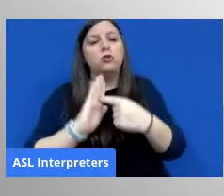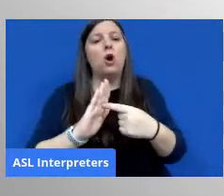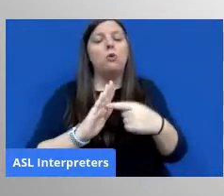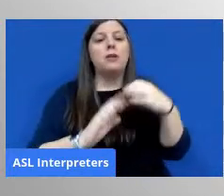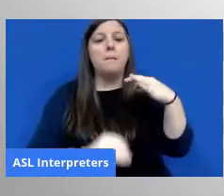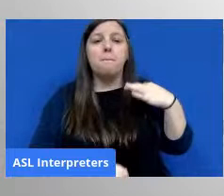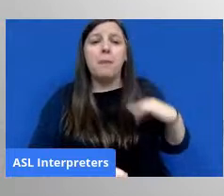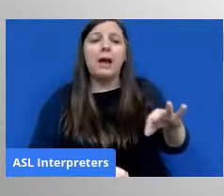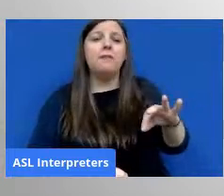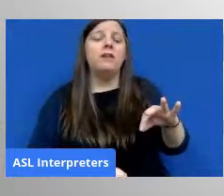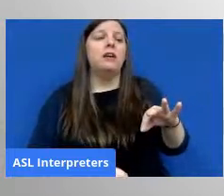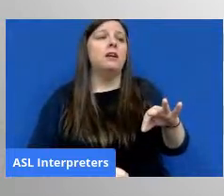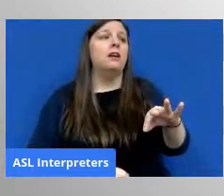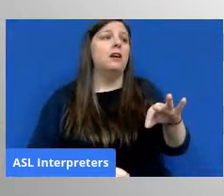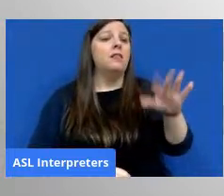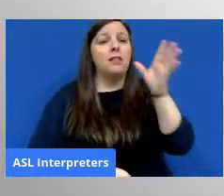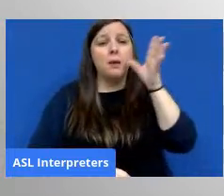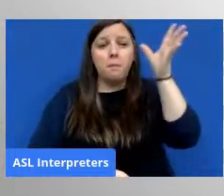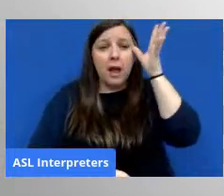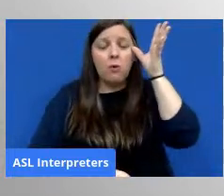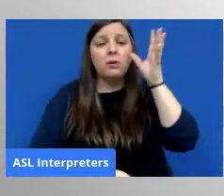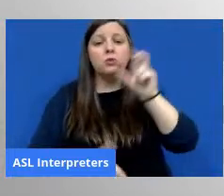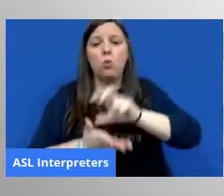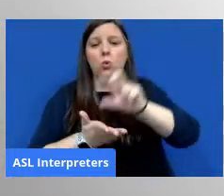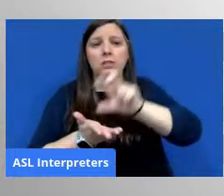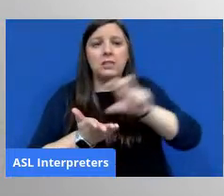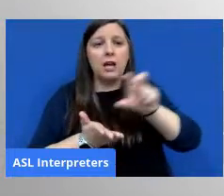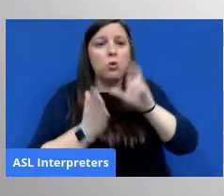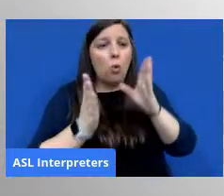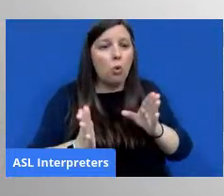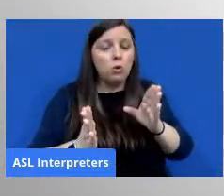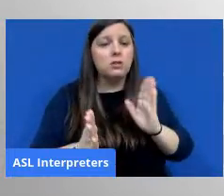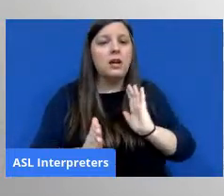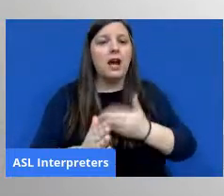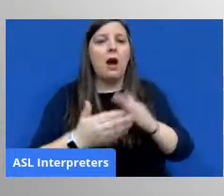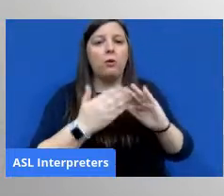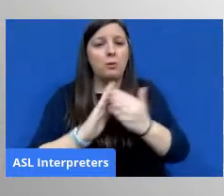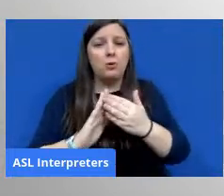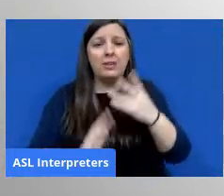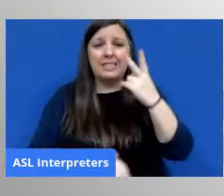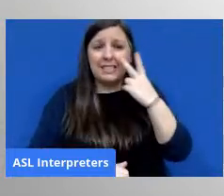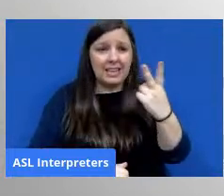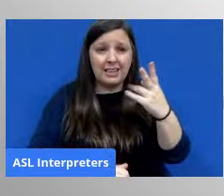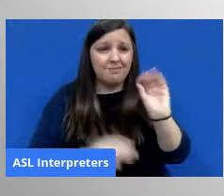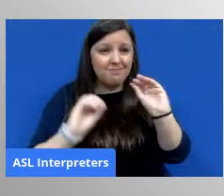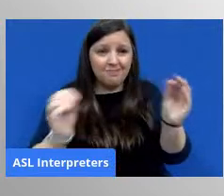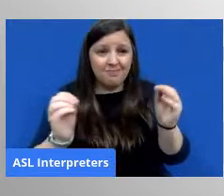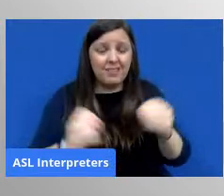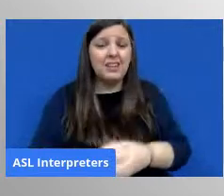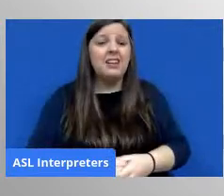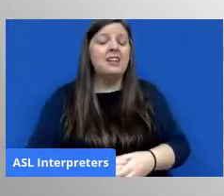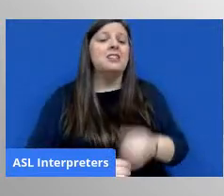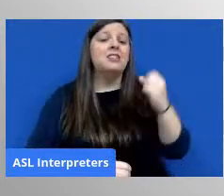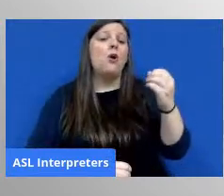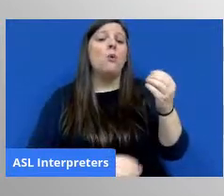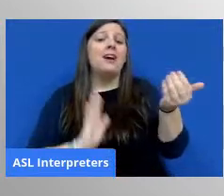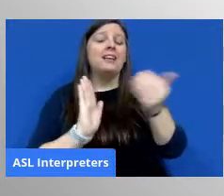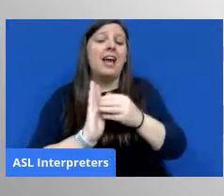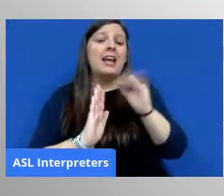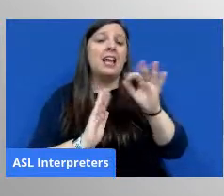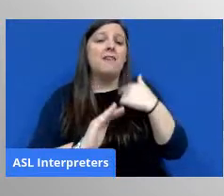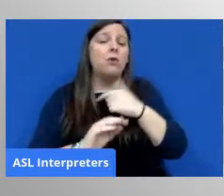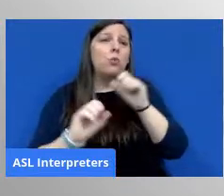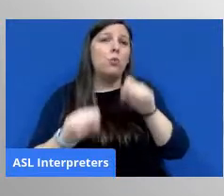or stakeholders in our community see a benefit to SROs. And so again, if we can address it from a